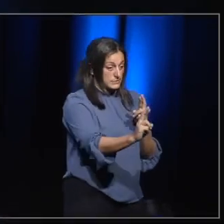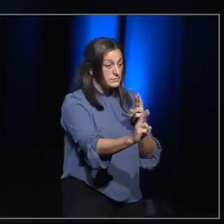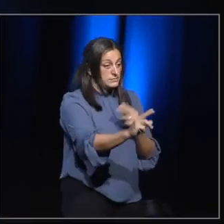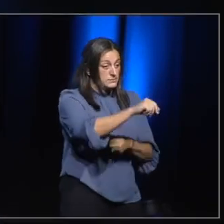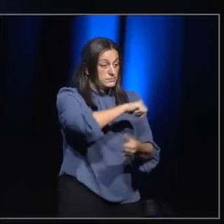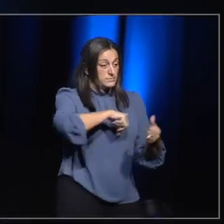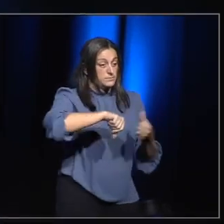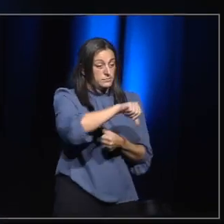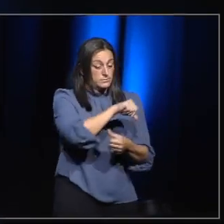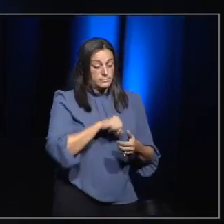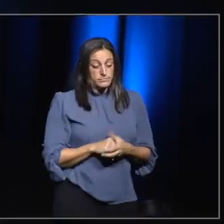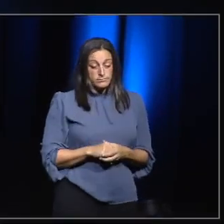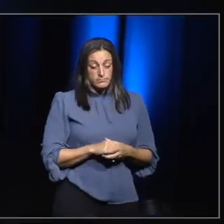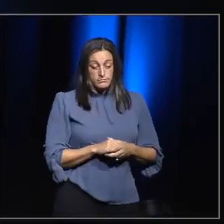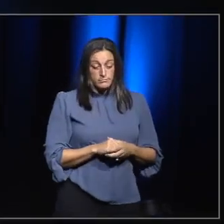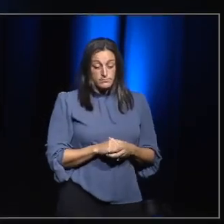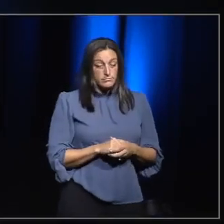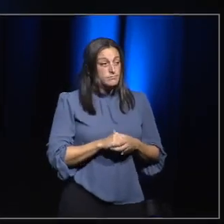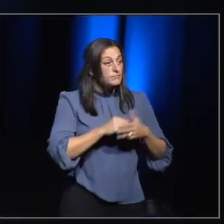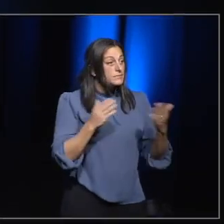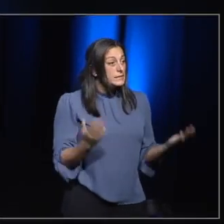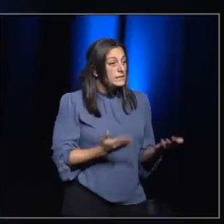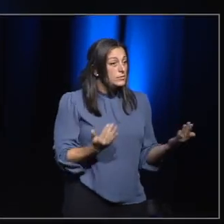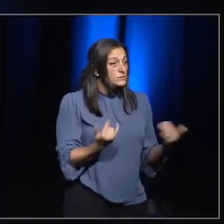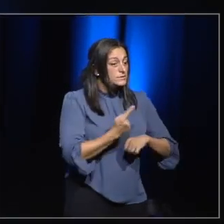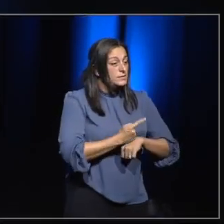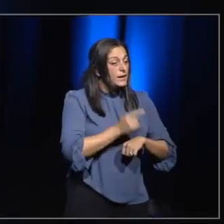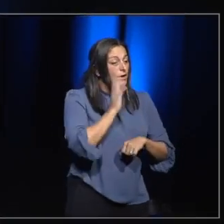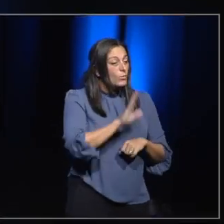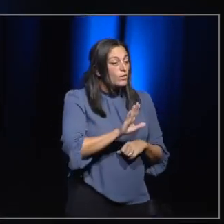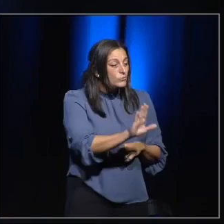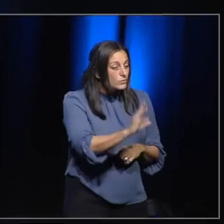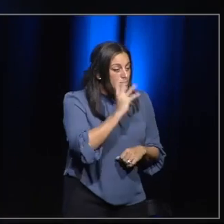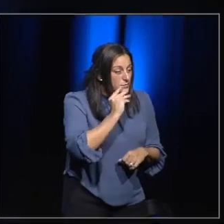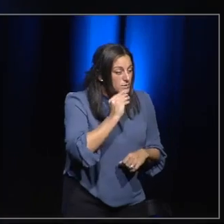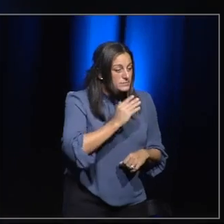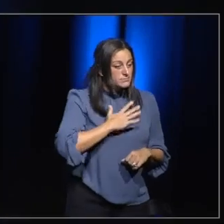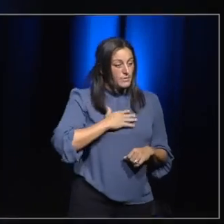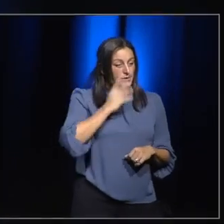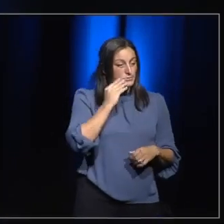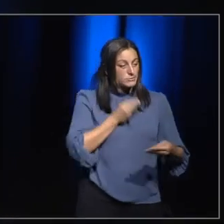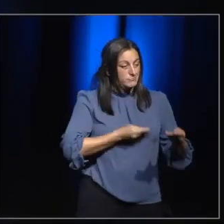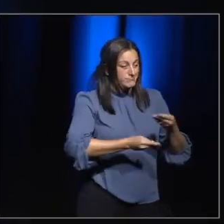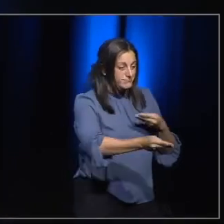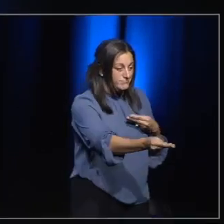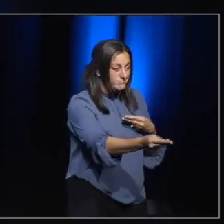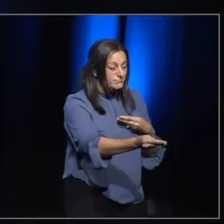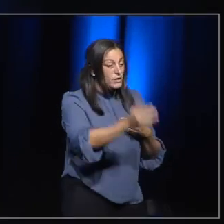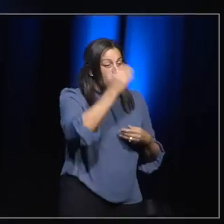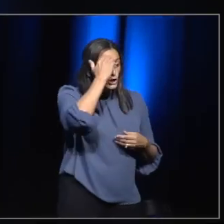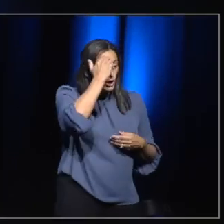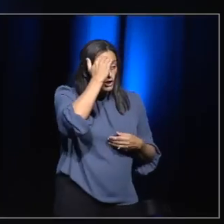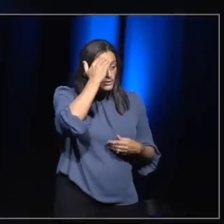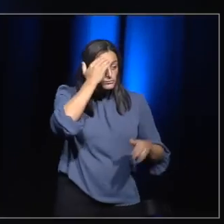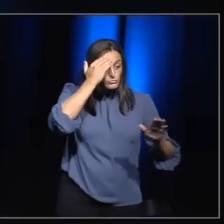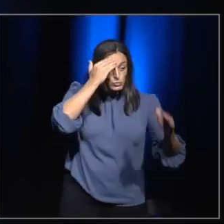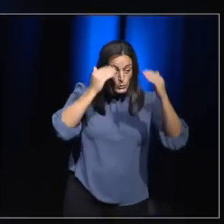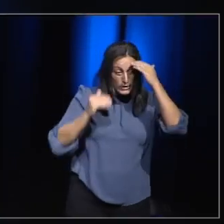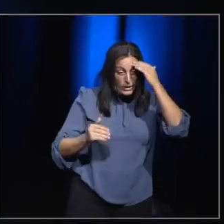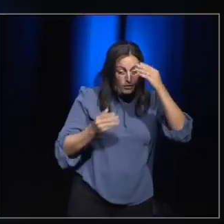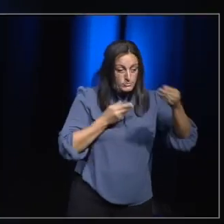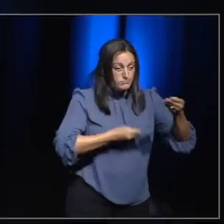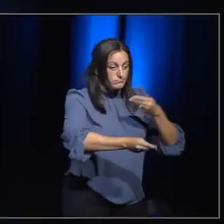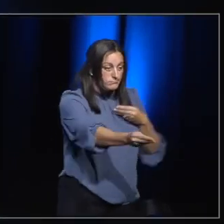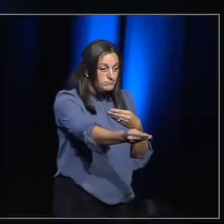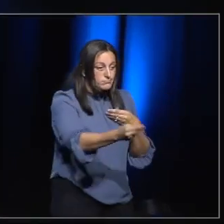another. We are here to share experiences, exchange knowledge, and learn together in a safe and